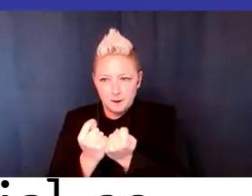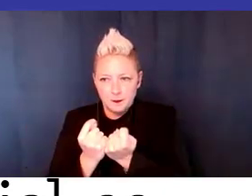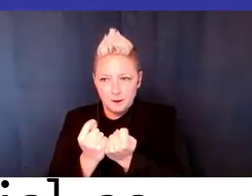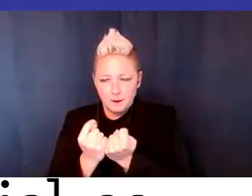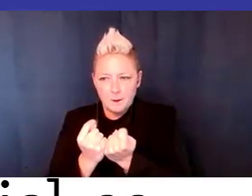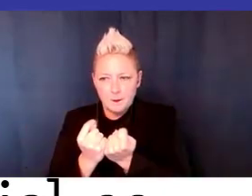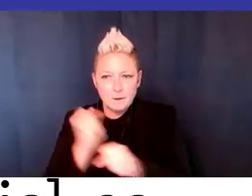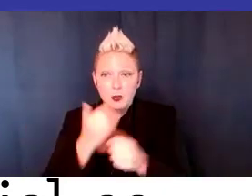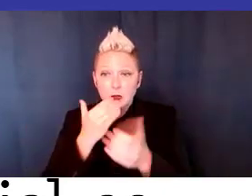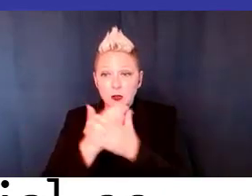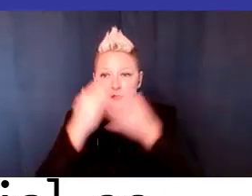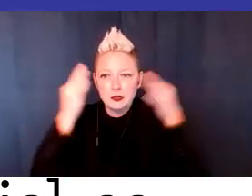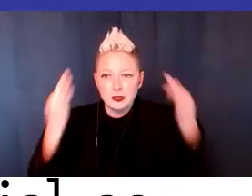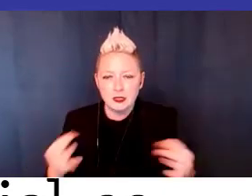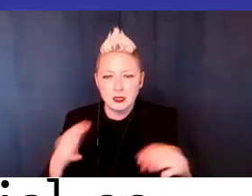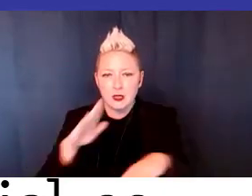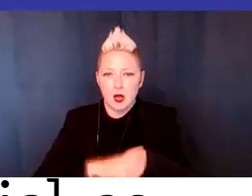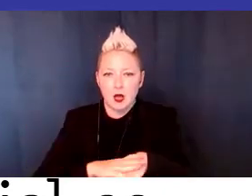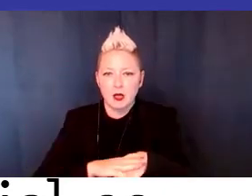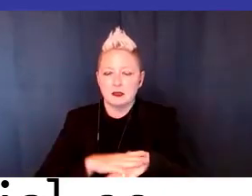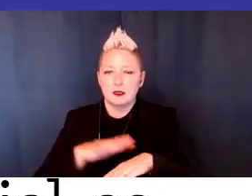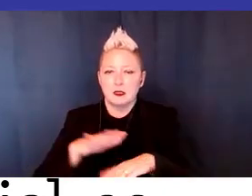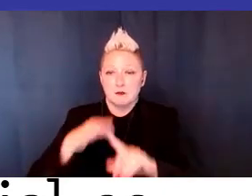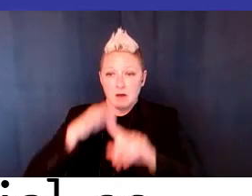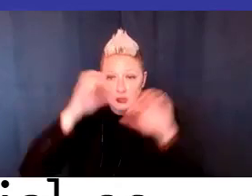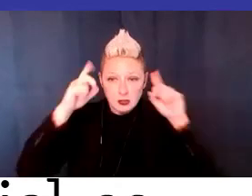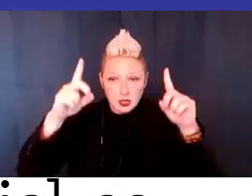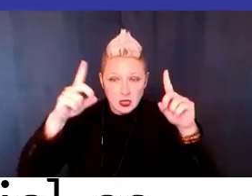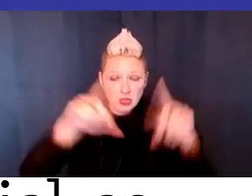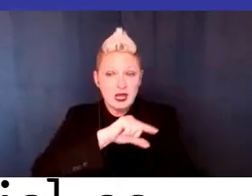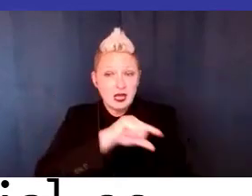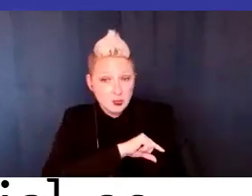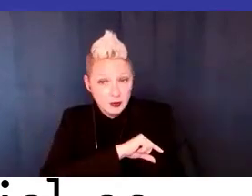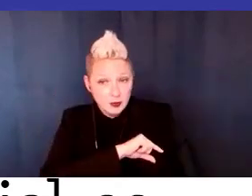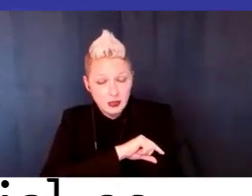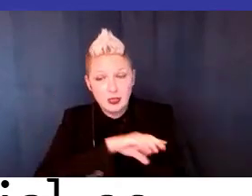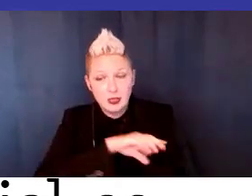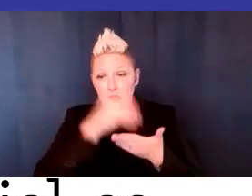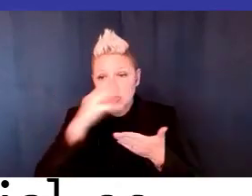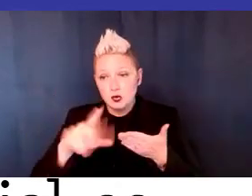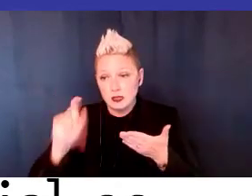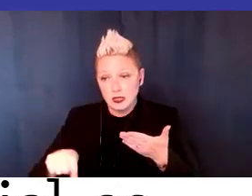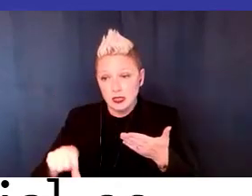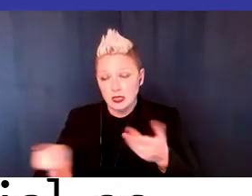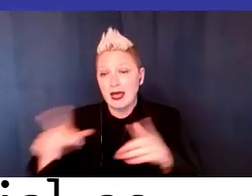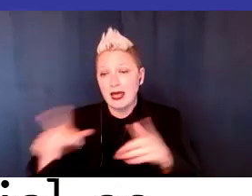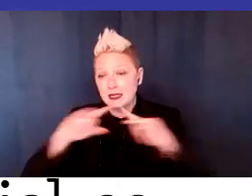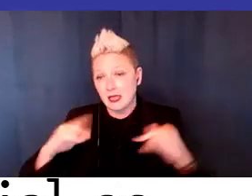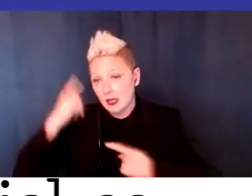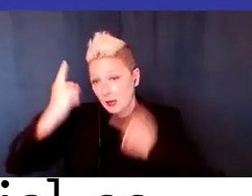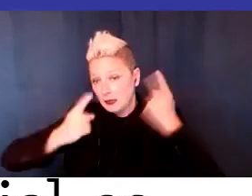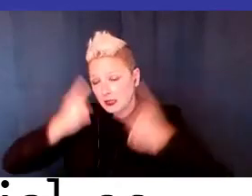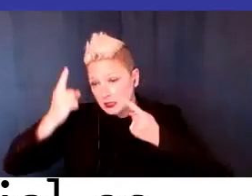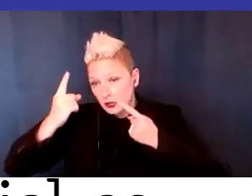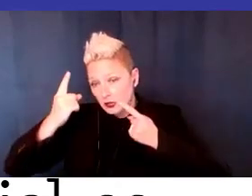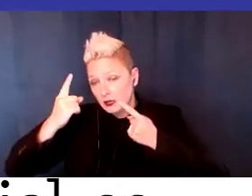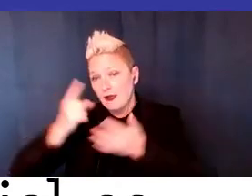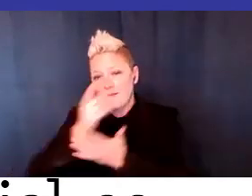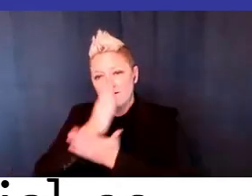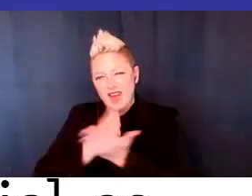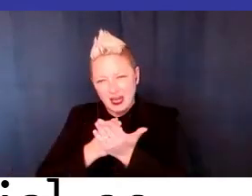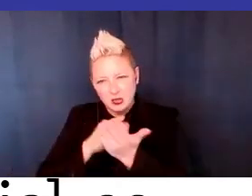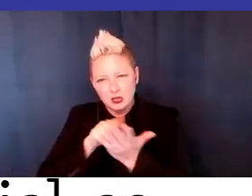sound decisions about special education and eligibility and student needs while taking into consideration factors related to each